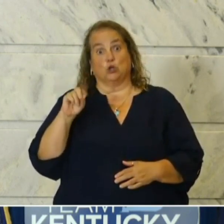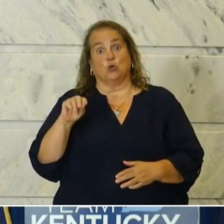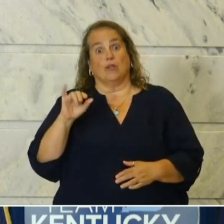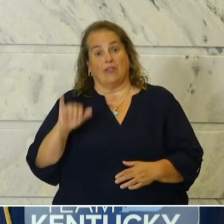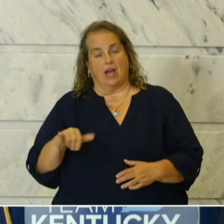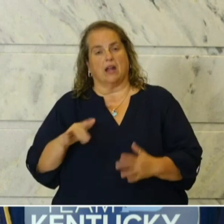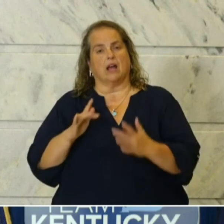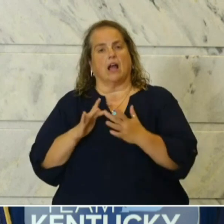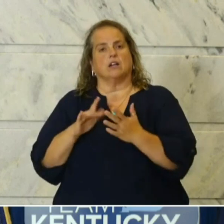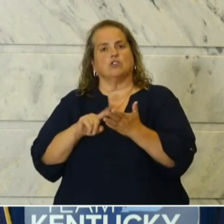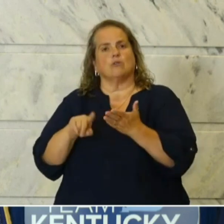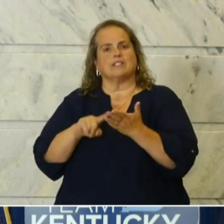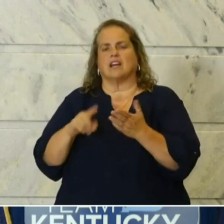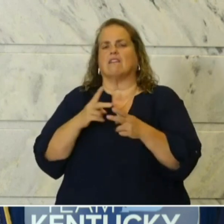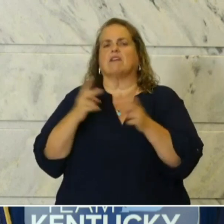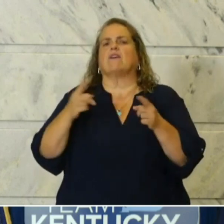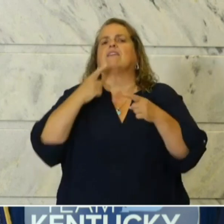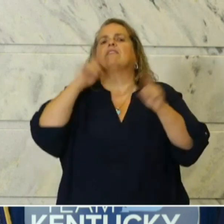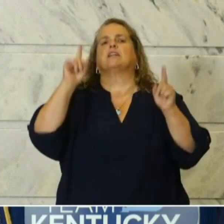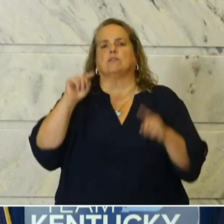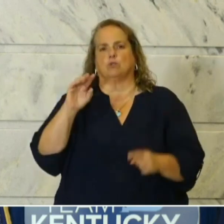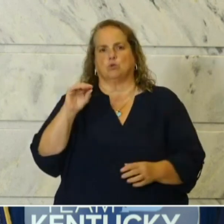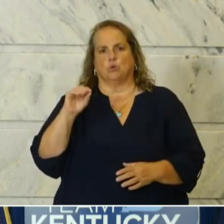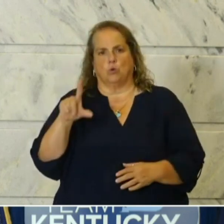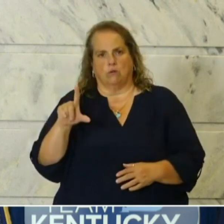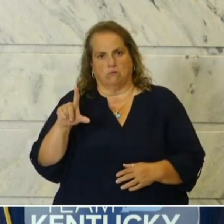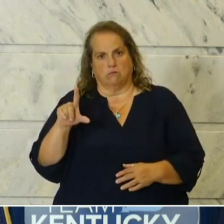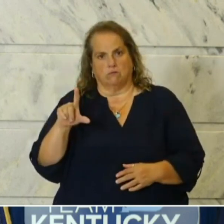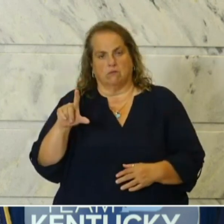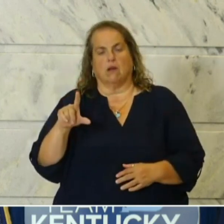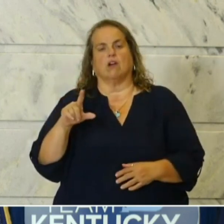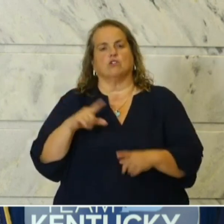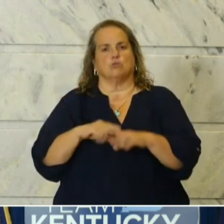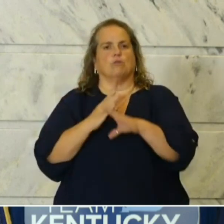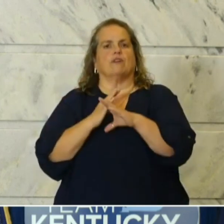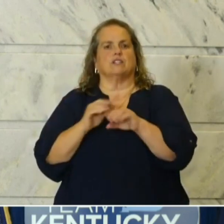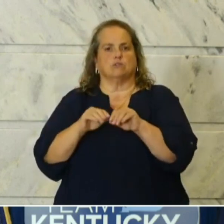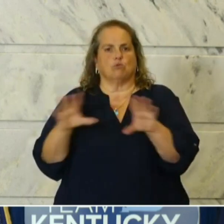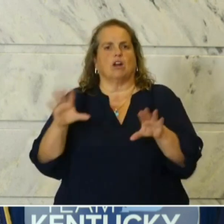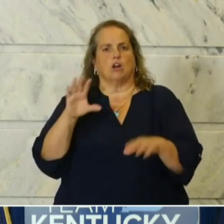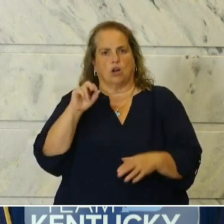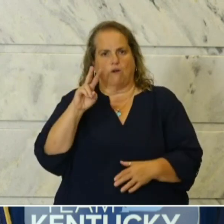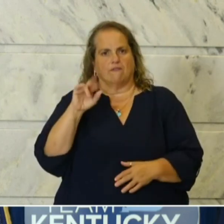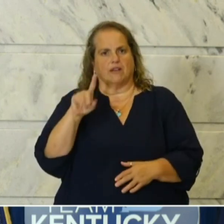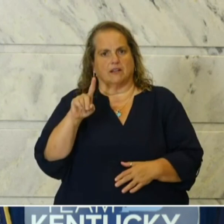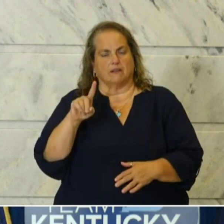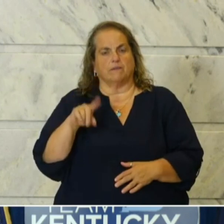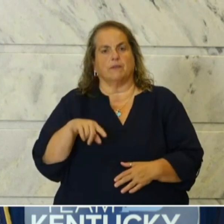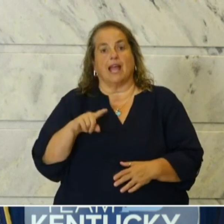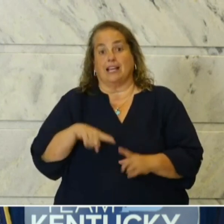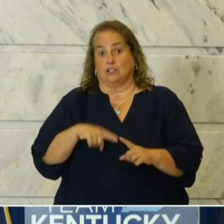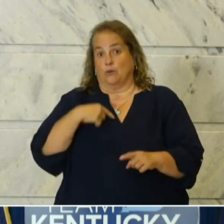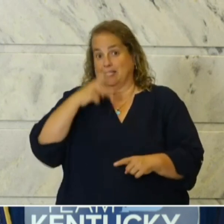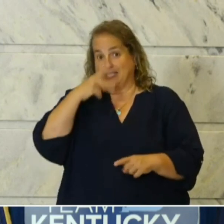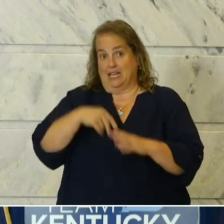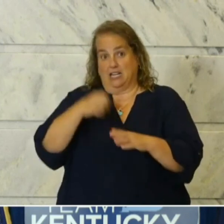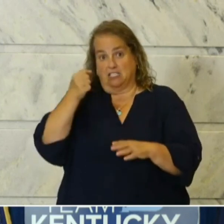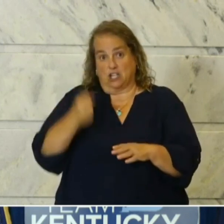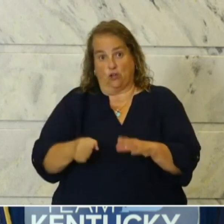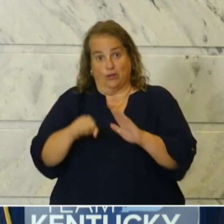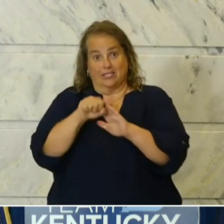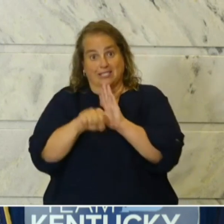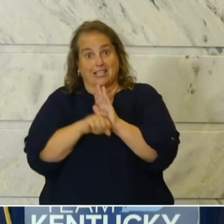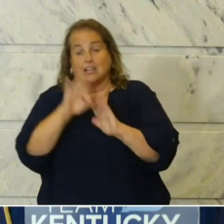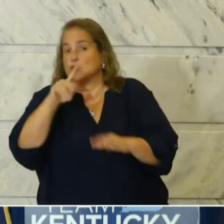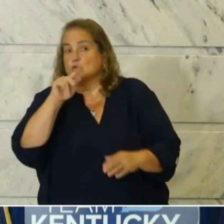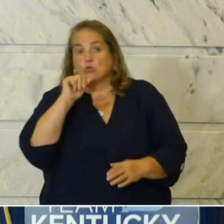tracing can be a very effective tool to limit the spread of COVID. But as we've seen in some southern states, if you don't do those things, if